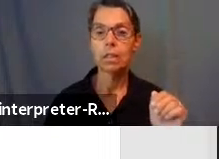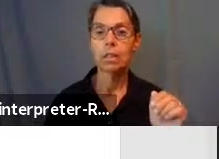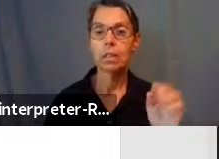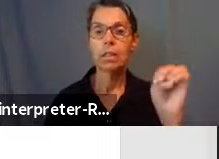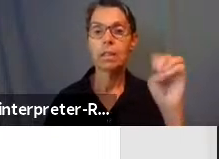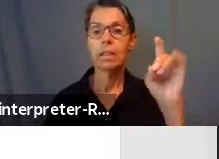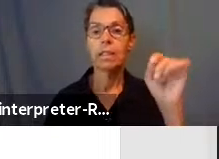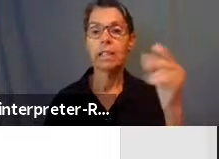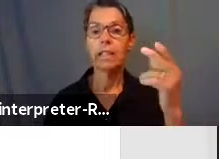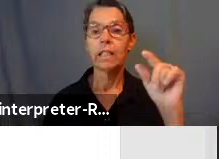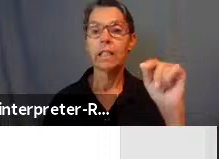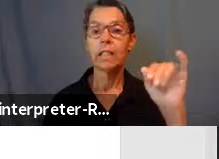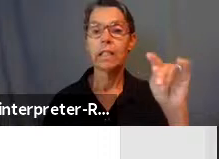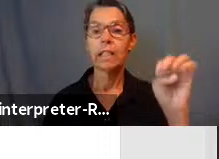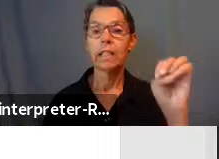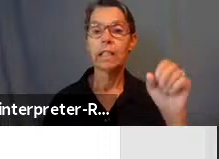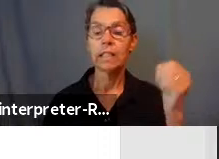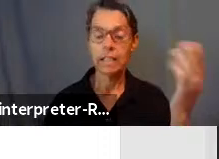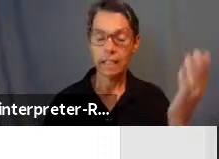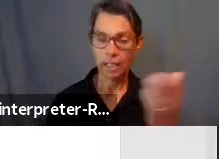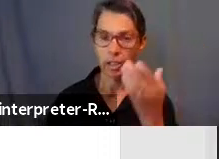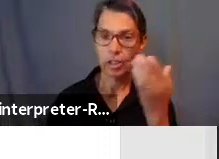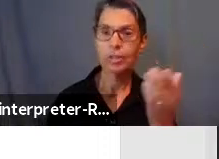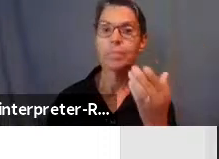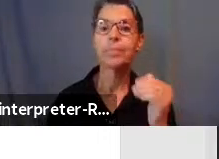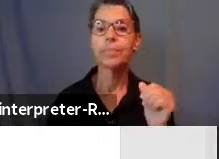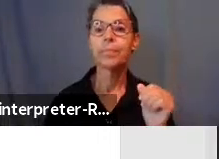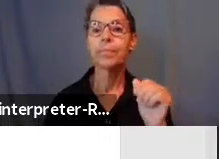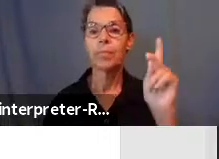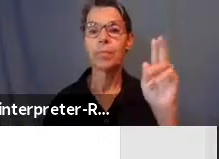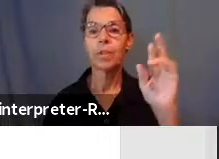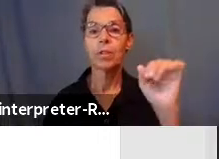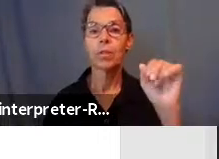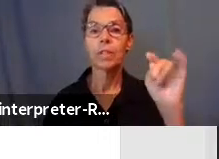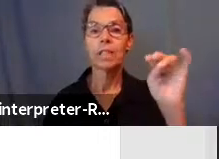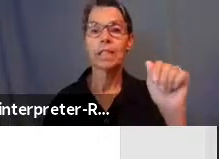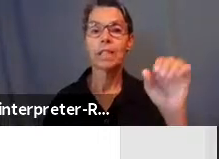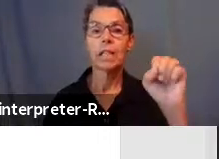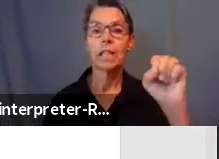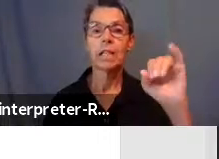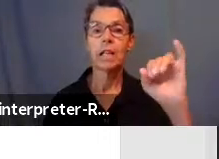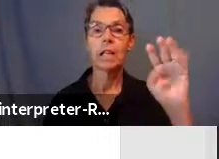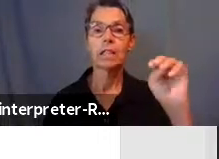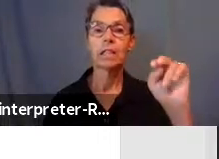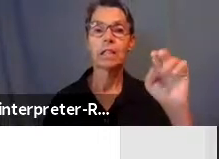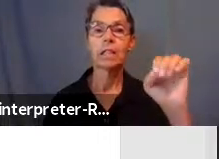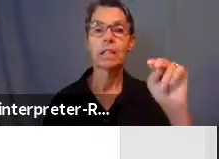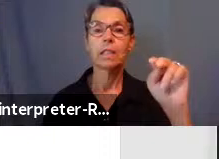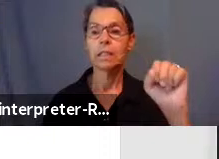Edith Gaines, Here. Christina Simmons,